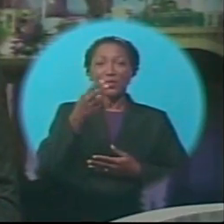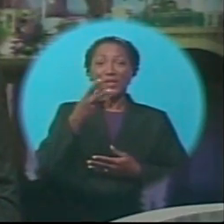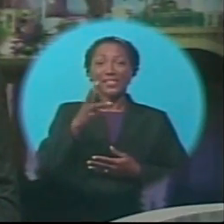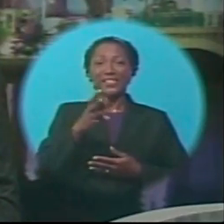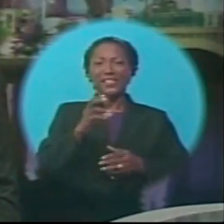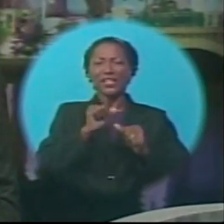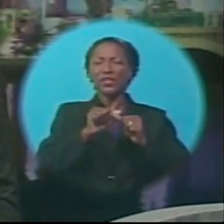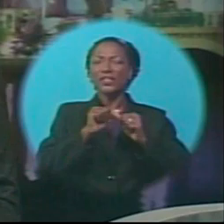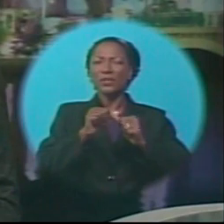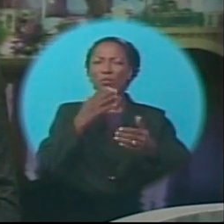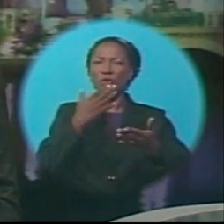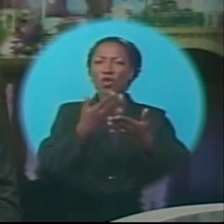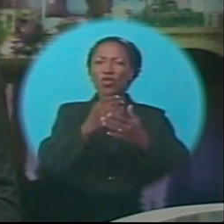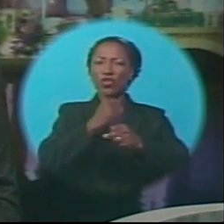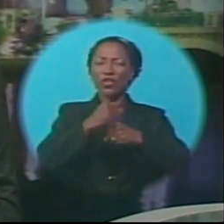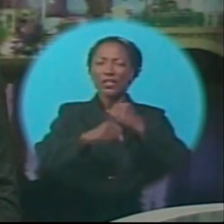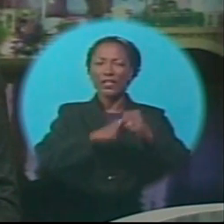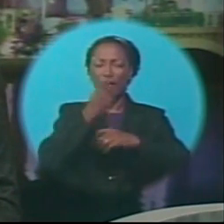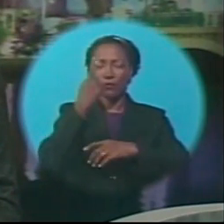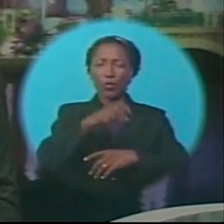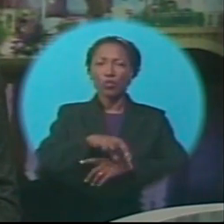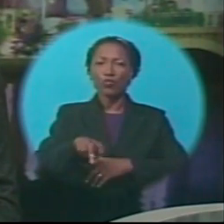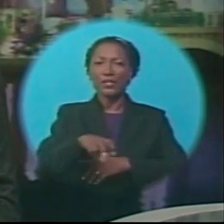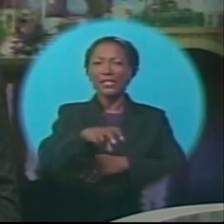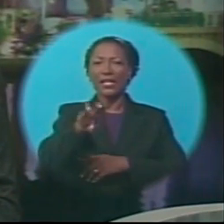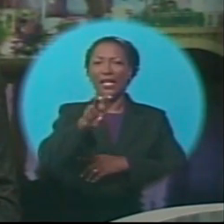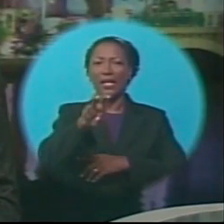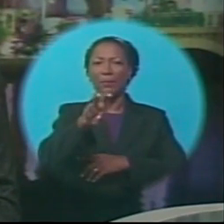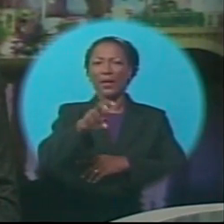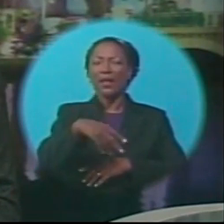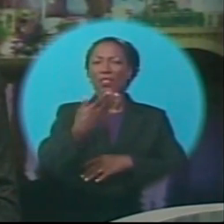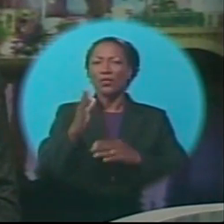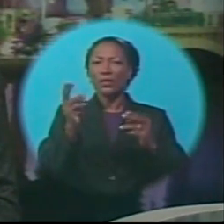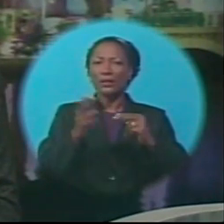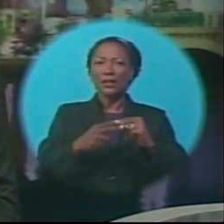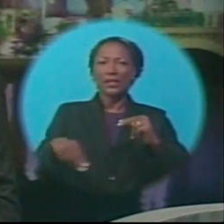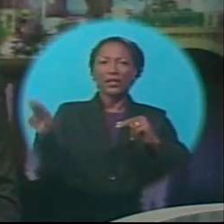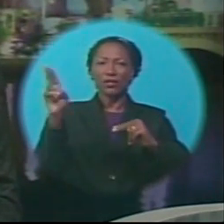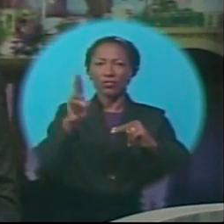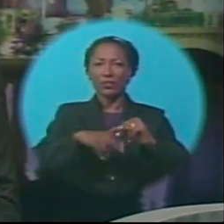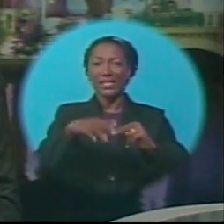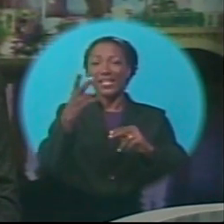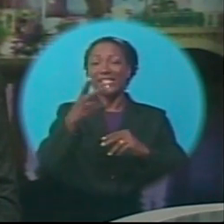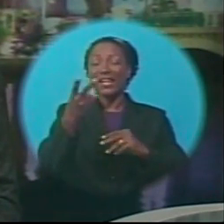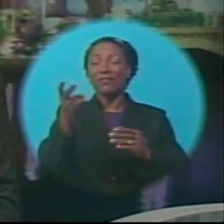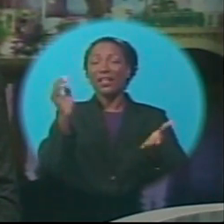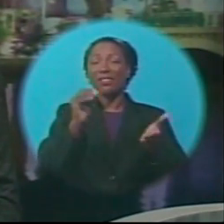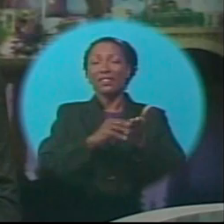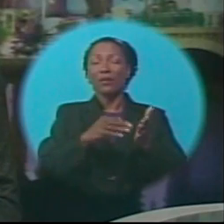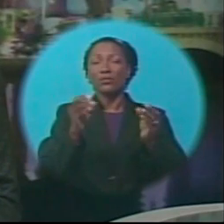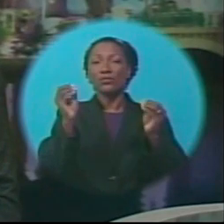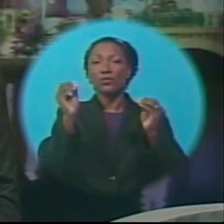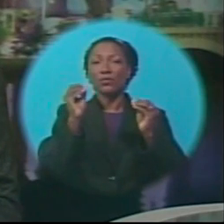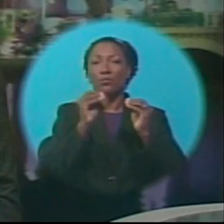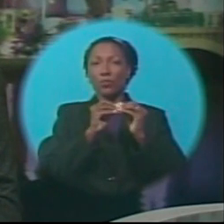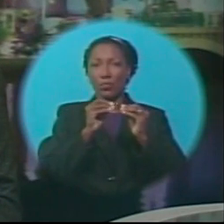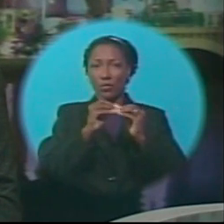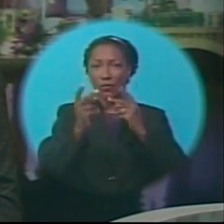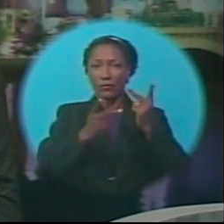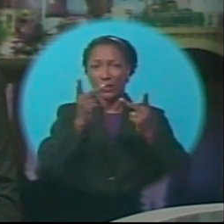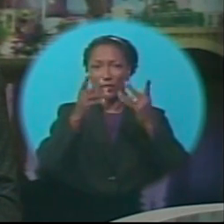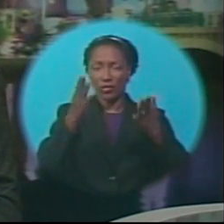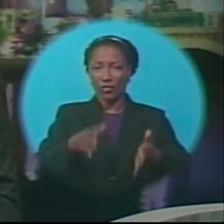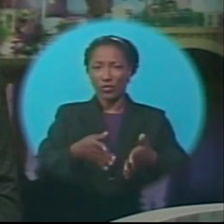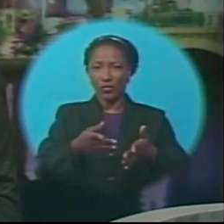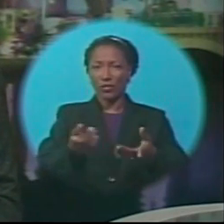2016 continues to be a good year for tourism. So far, there's been an increase of an additional 17,000 visitors for the first 6 months of